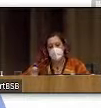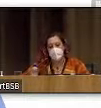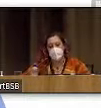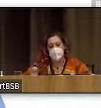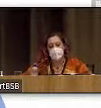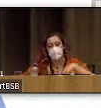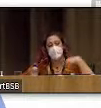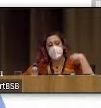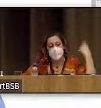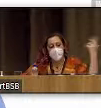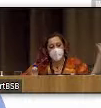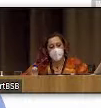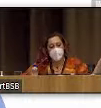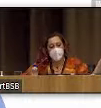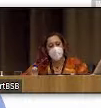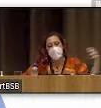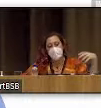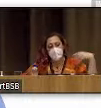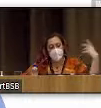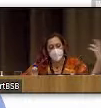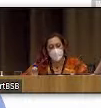for adults and children,